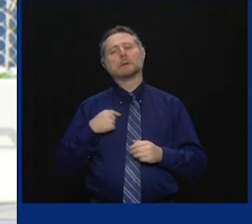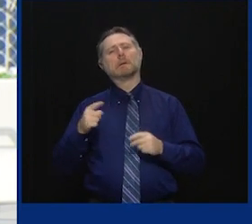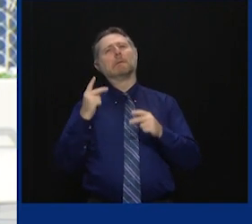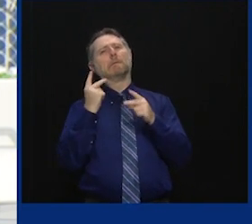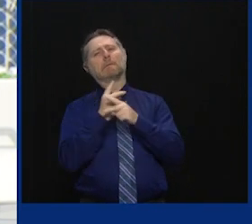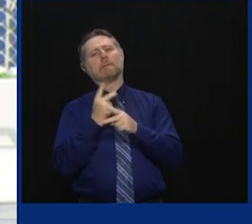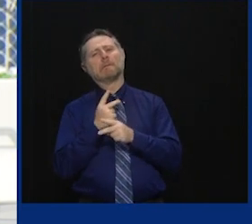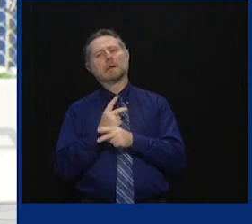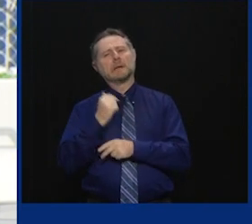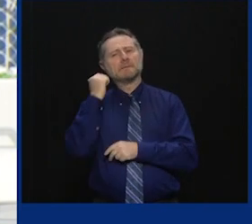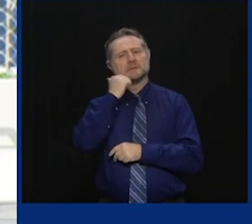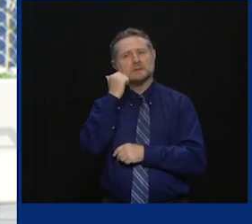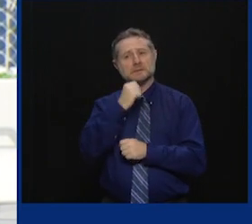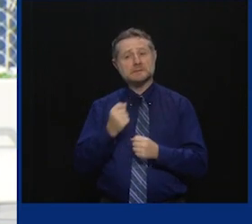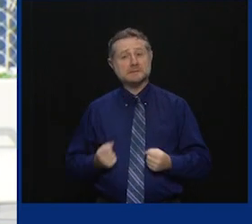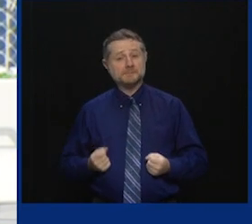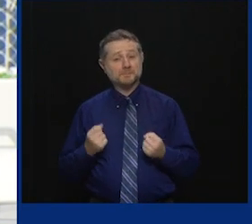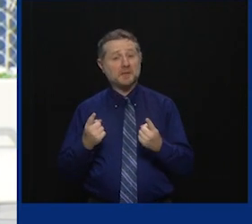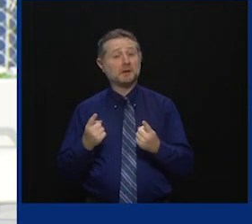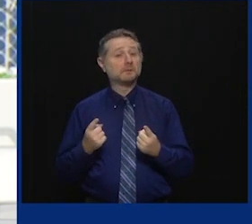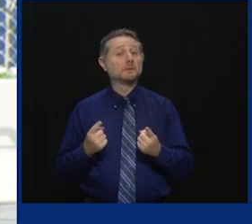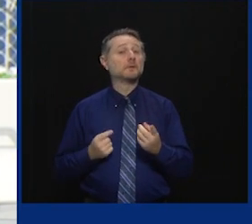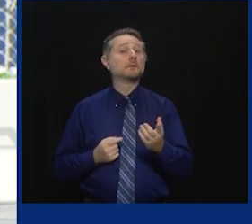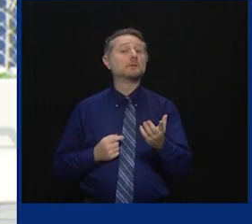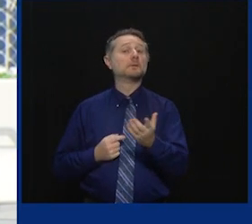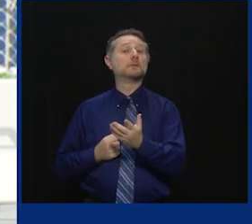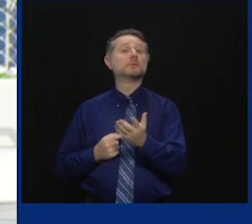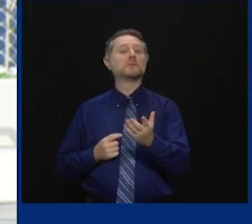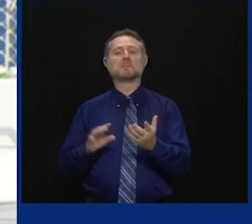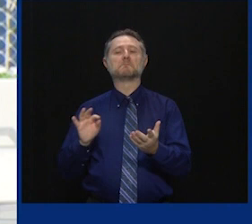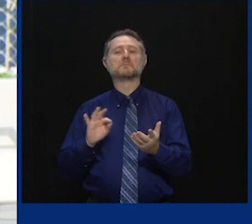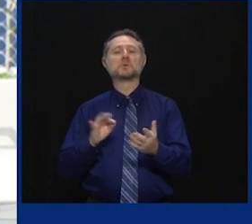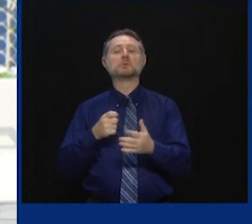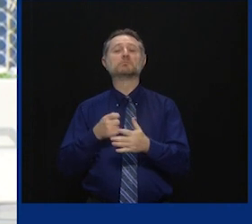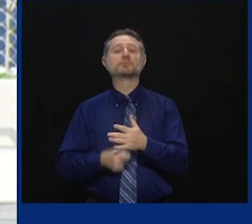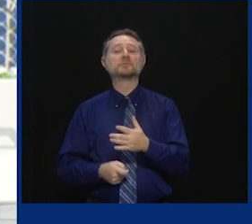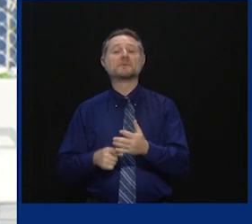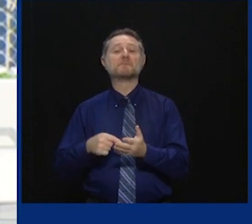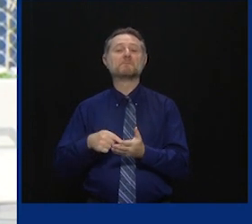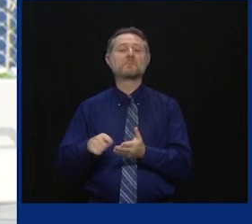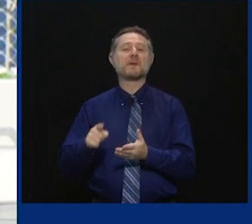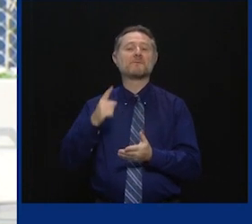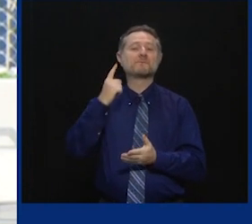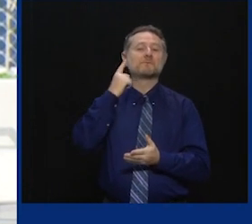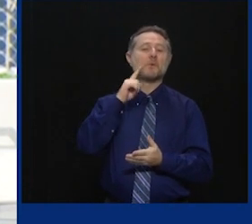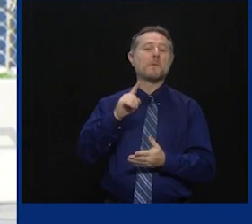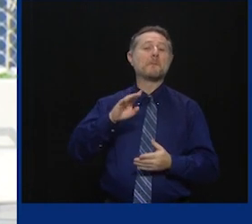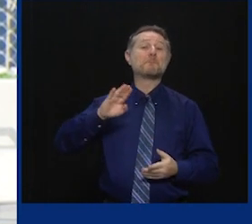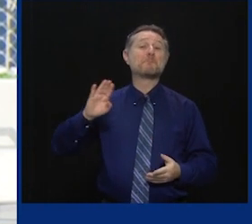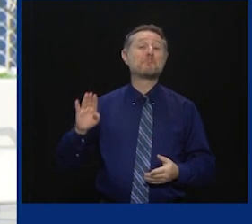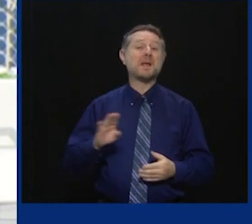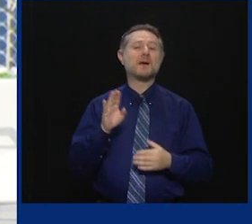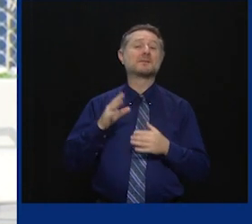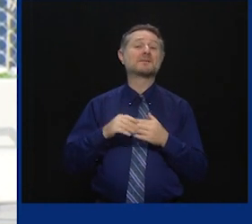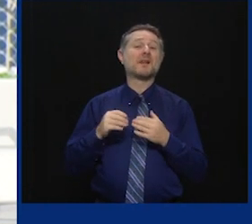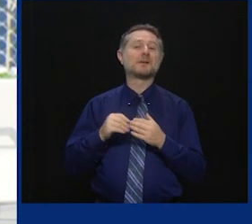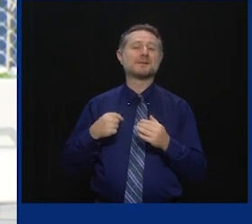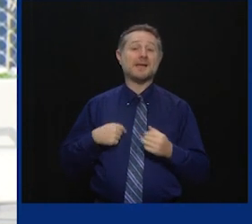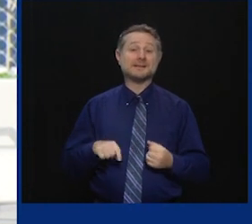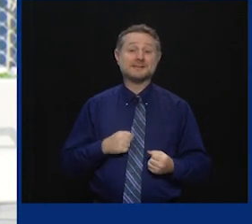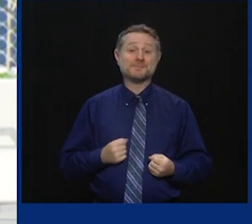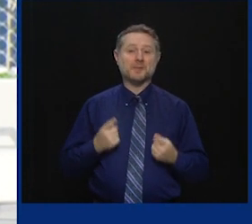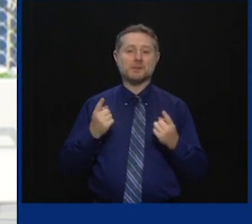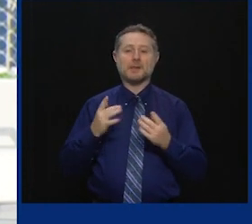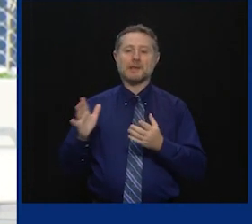you're spending? It's a small price to pay for the billions of dollars we now spend cleaning up